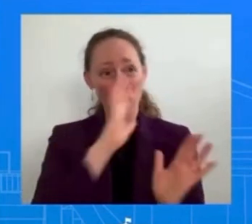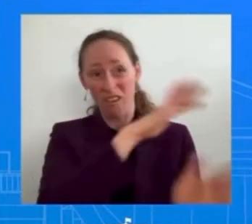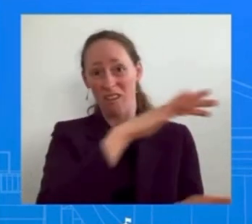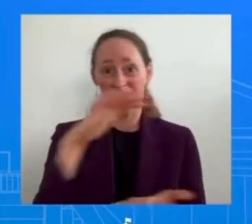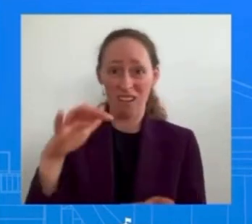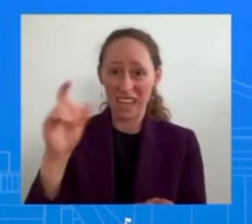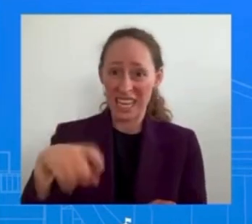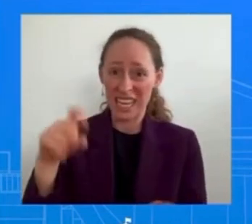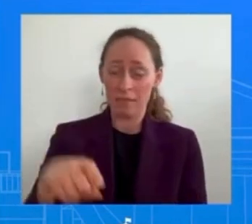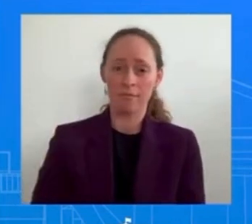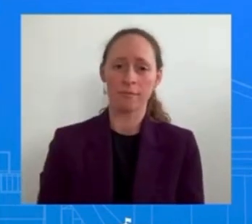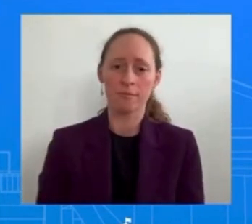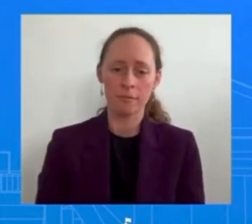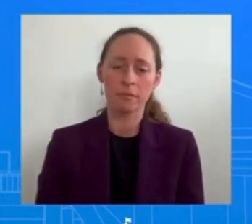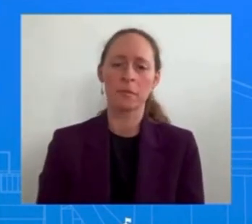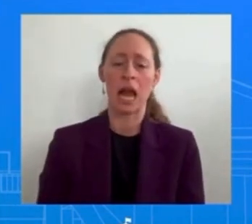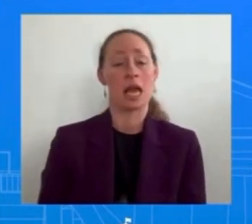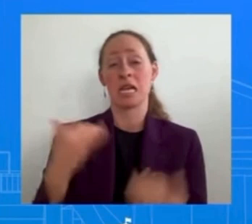now.